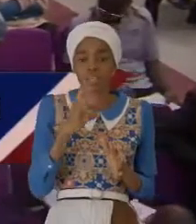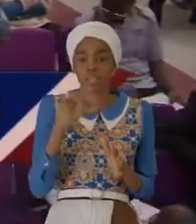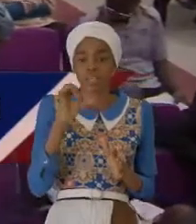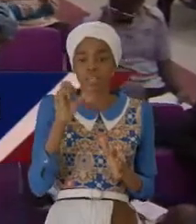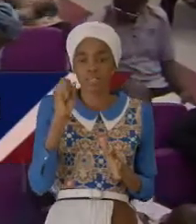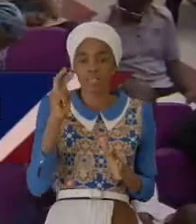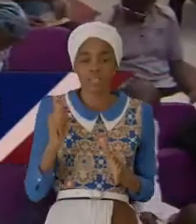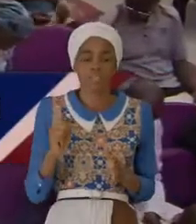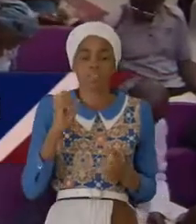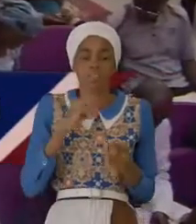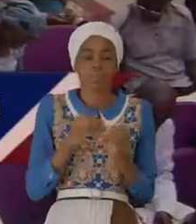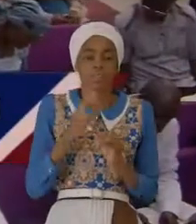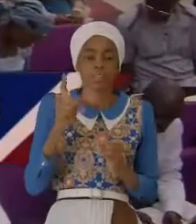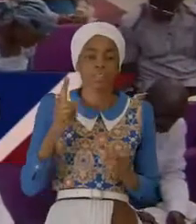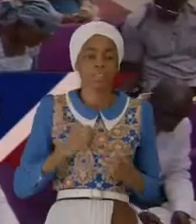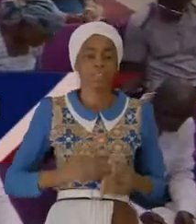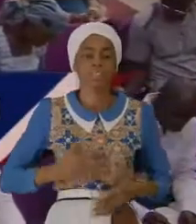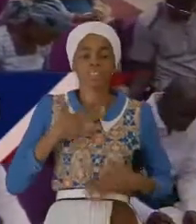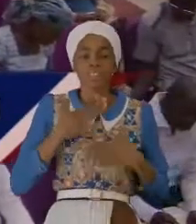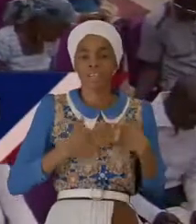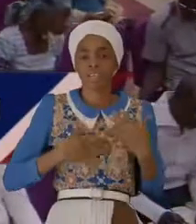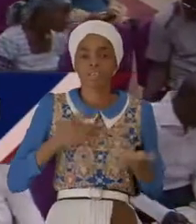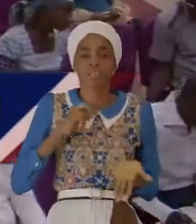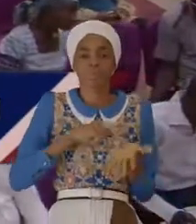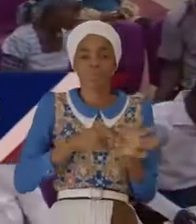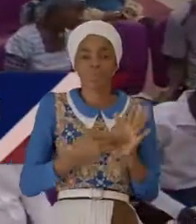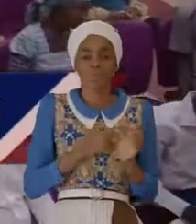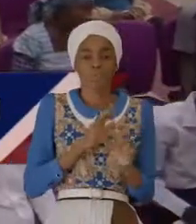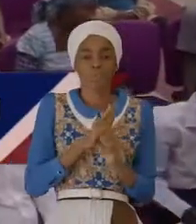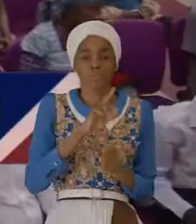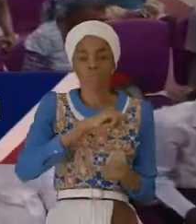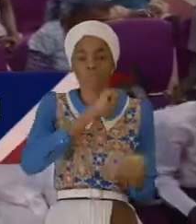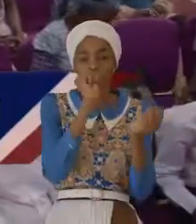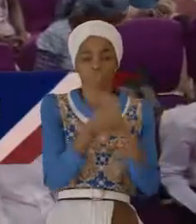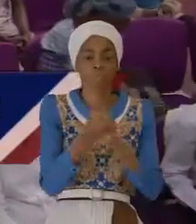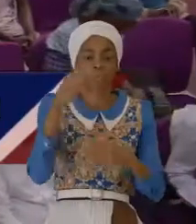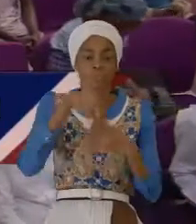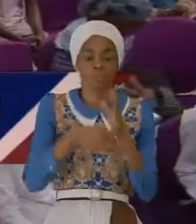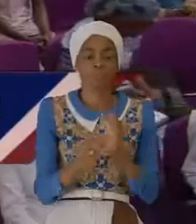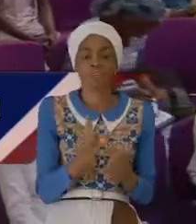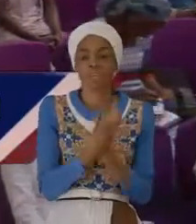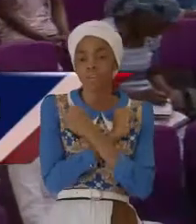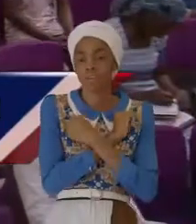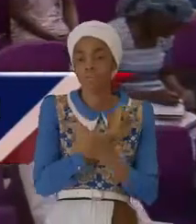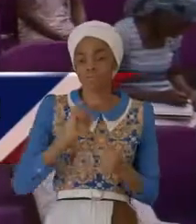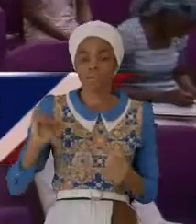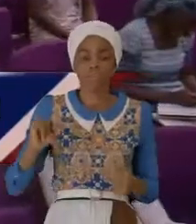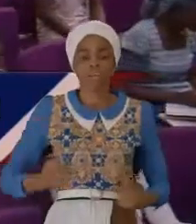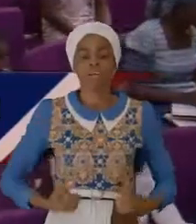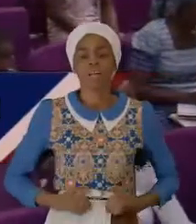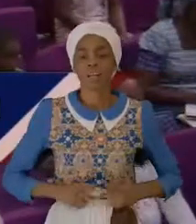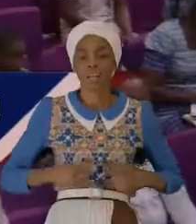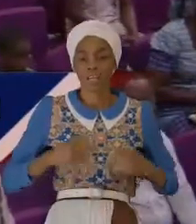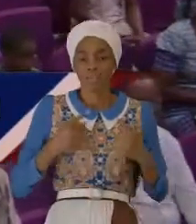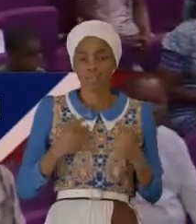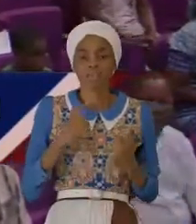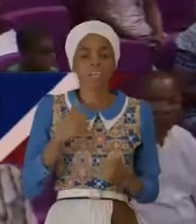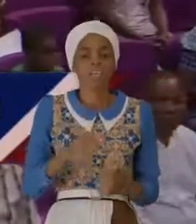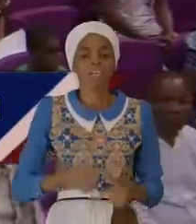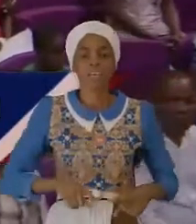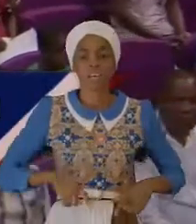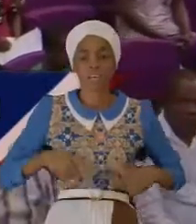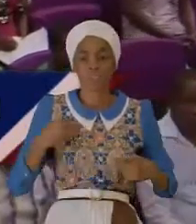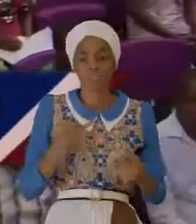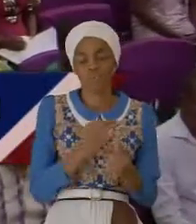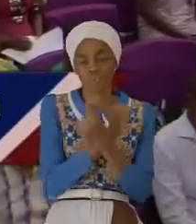transformation into a loving life a life of Love look at number